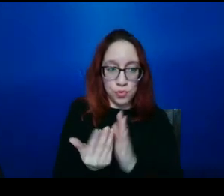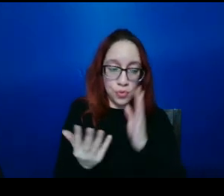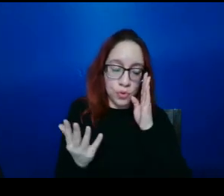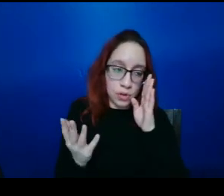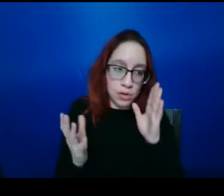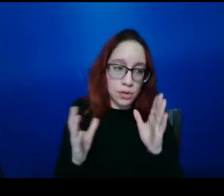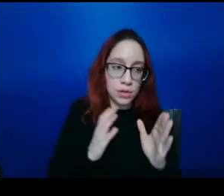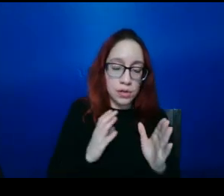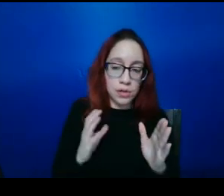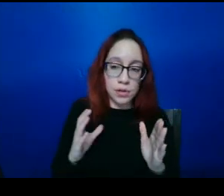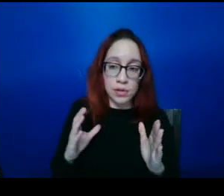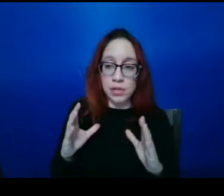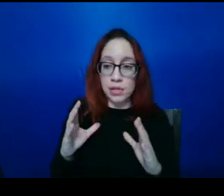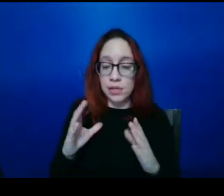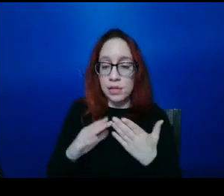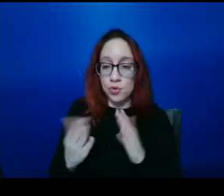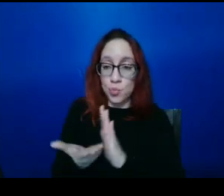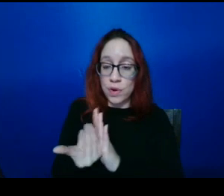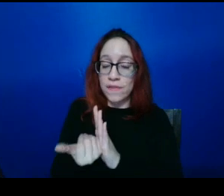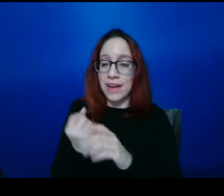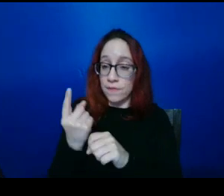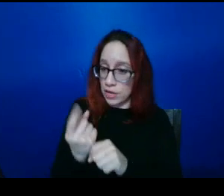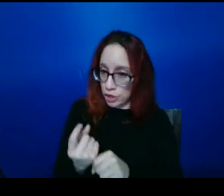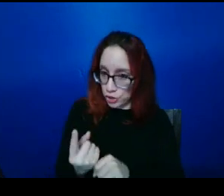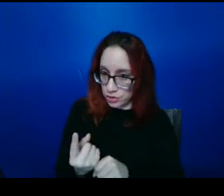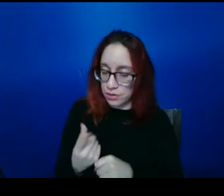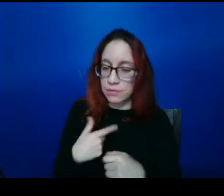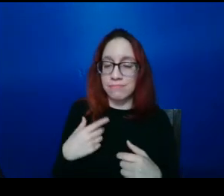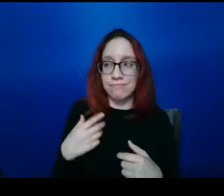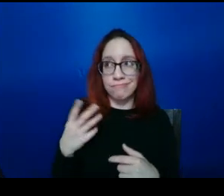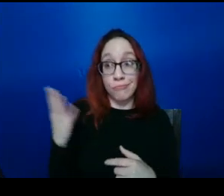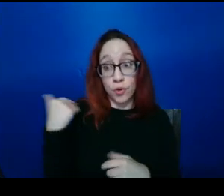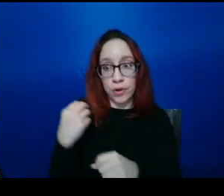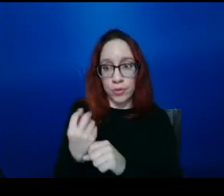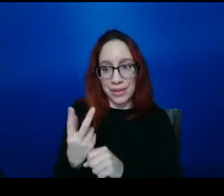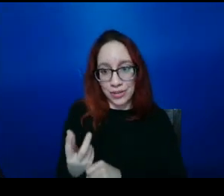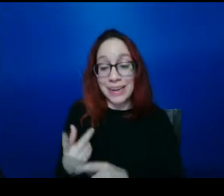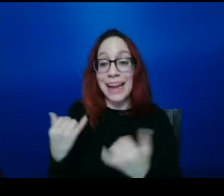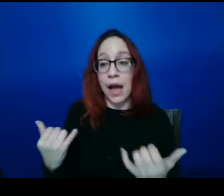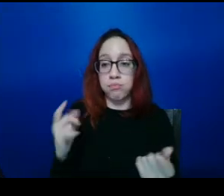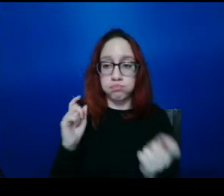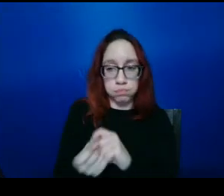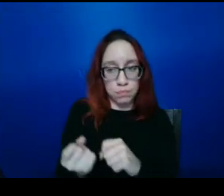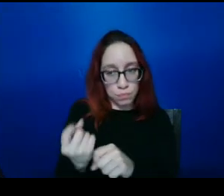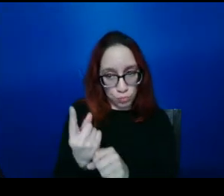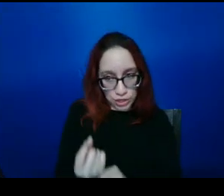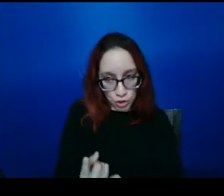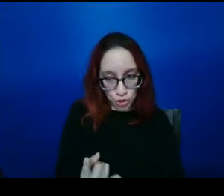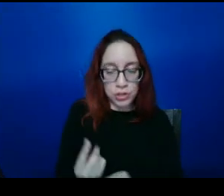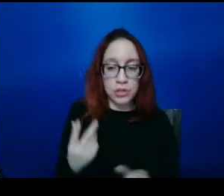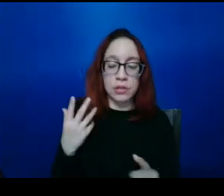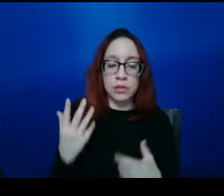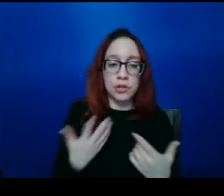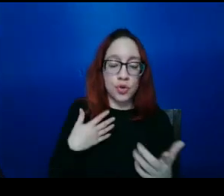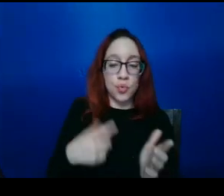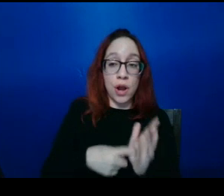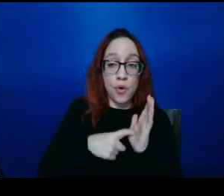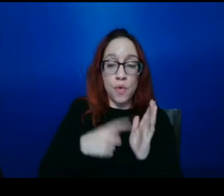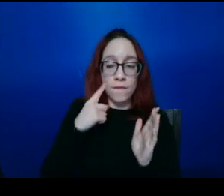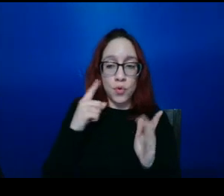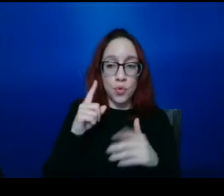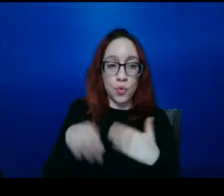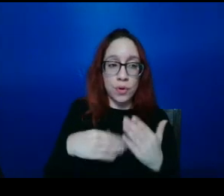committee, the AHA committee reviews this incentive every year. It used to be every 3 years, now it's every year. And this is a requirement again for